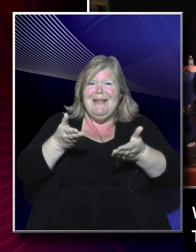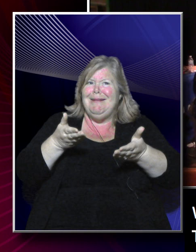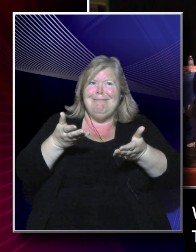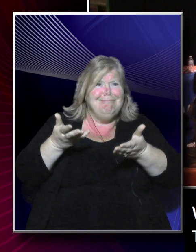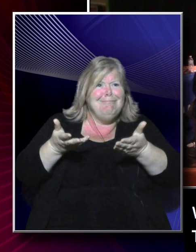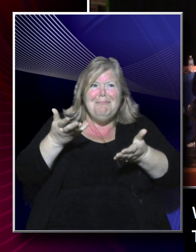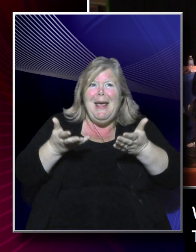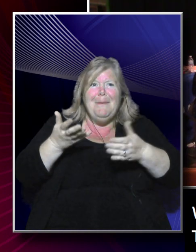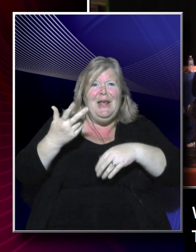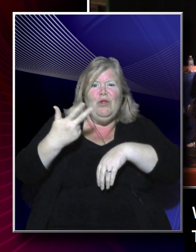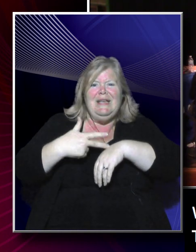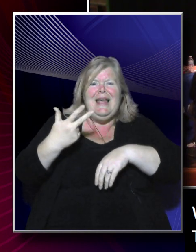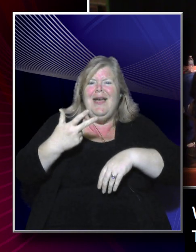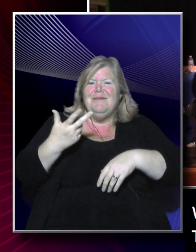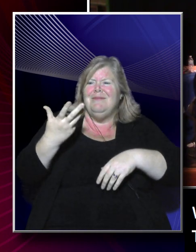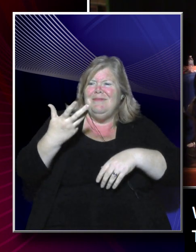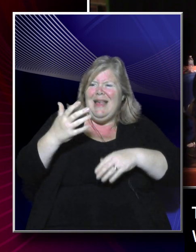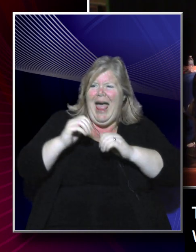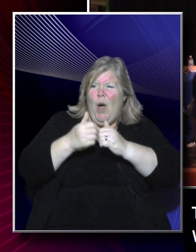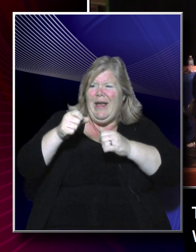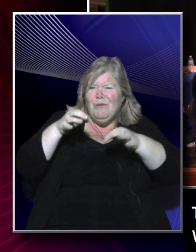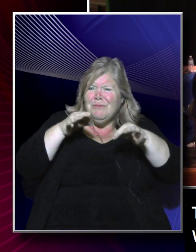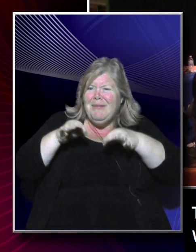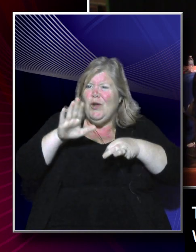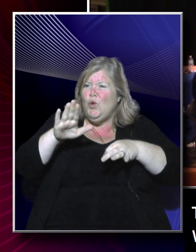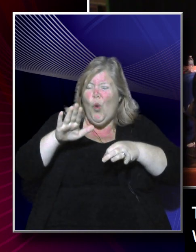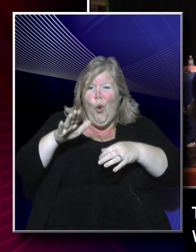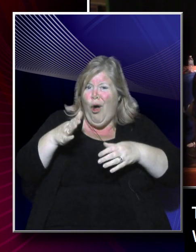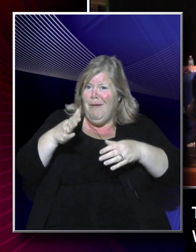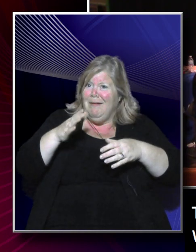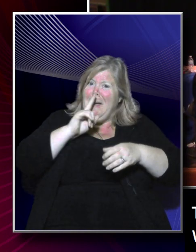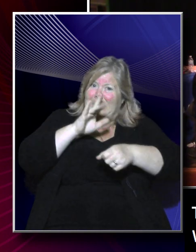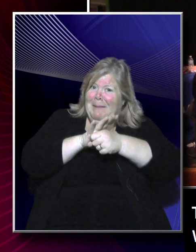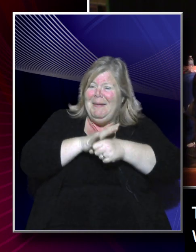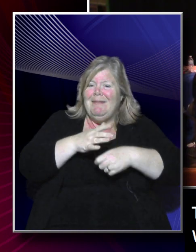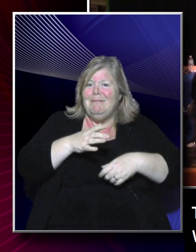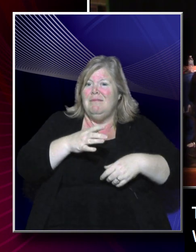What can you tell us about your level of commitment if we were to elect you president today?